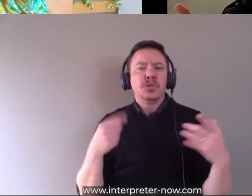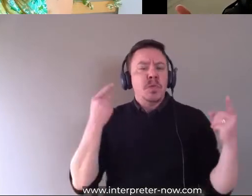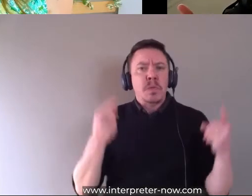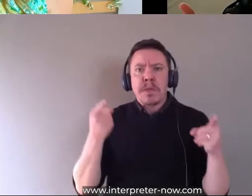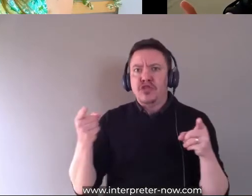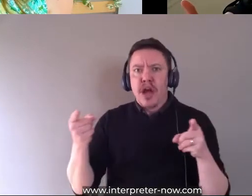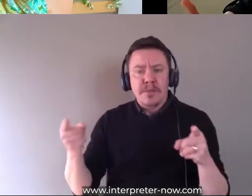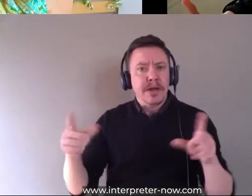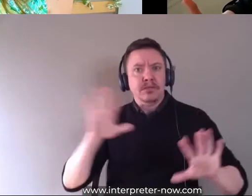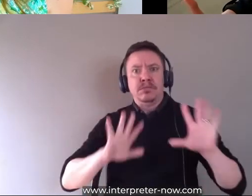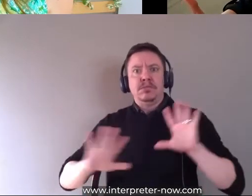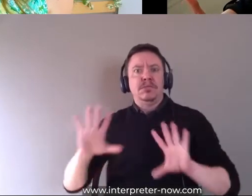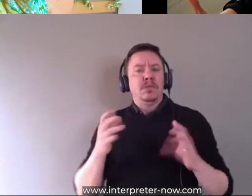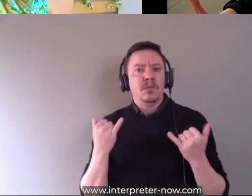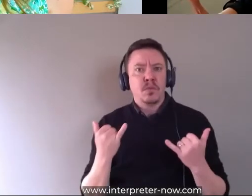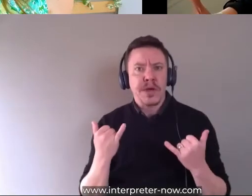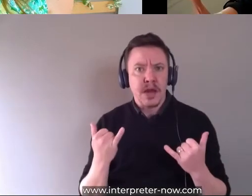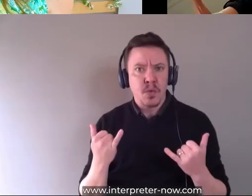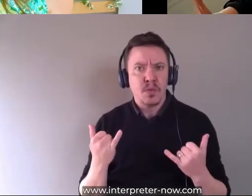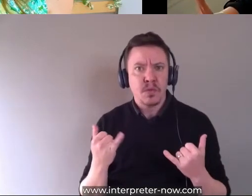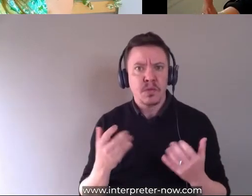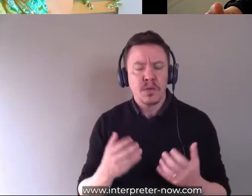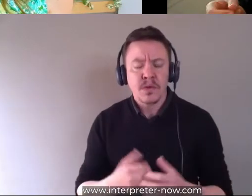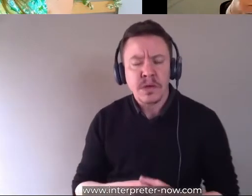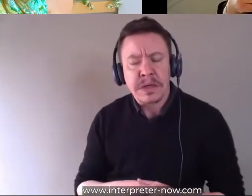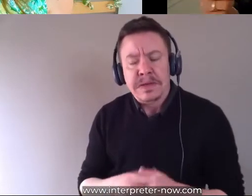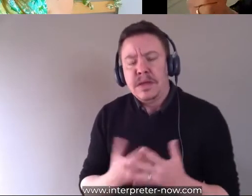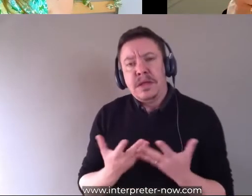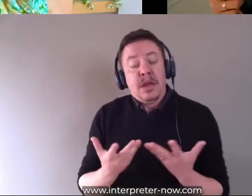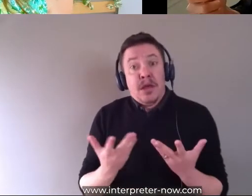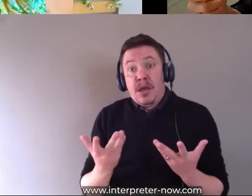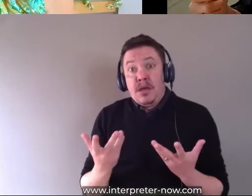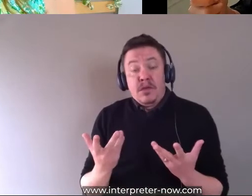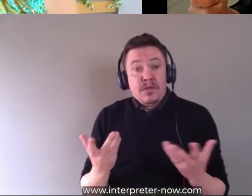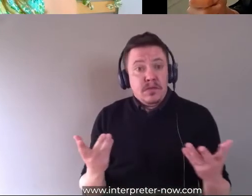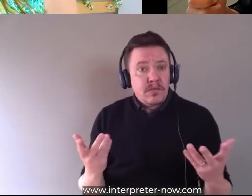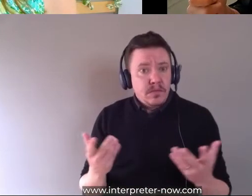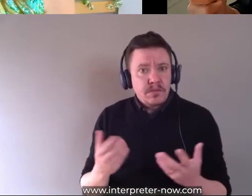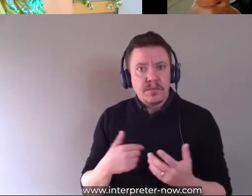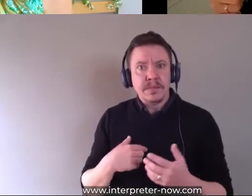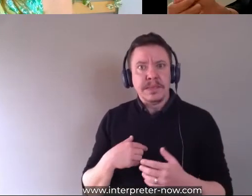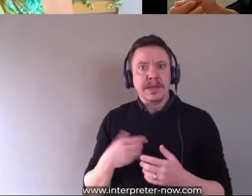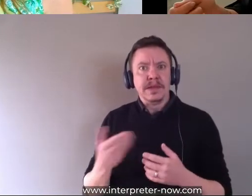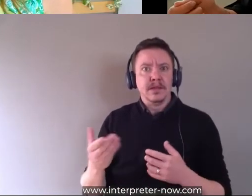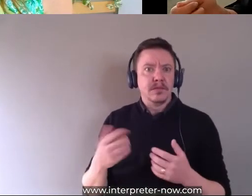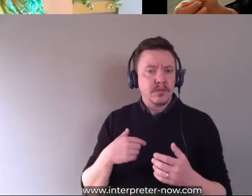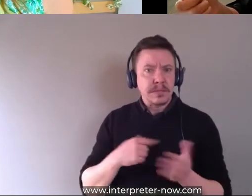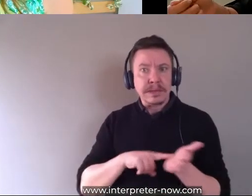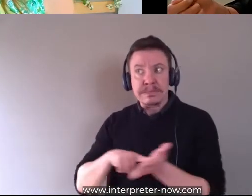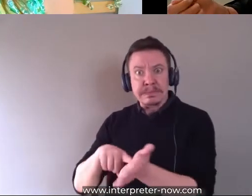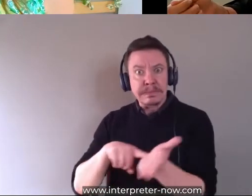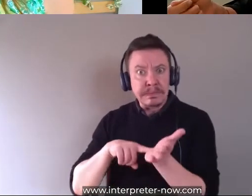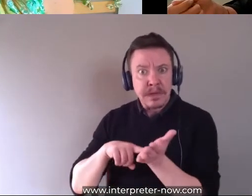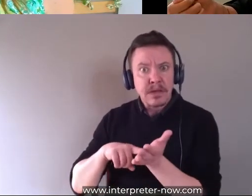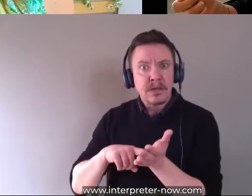world around us right now that, you know, it's a little pre-seed check is not the thing that is